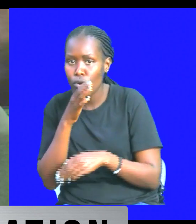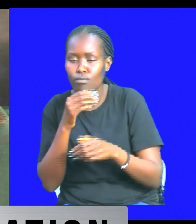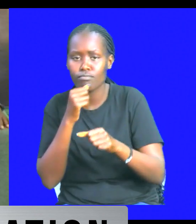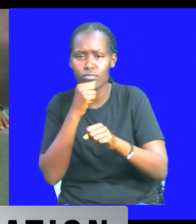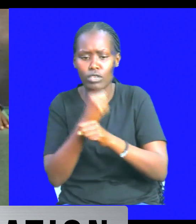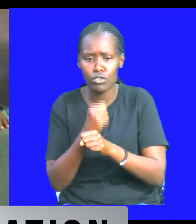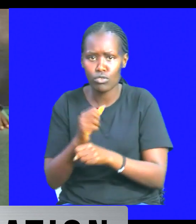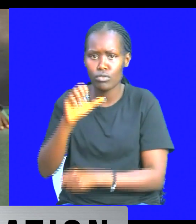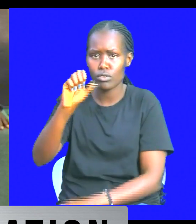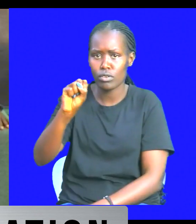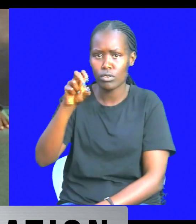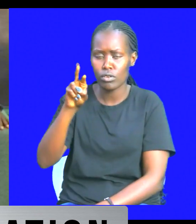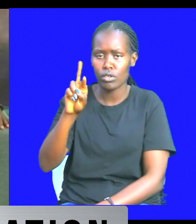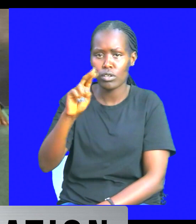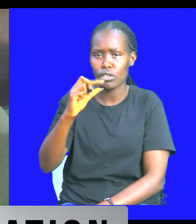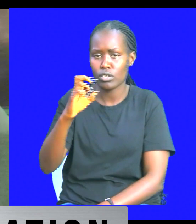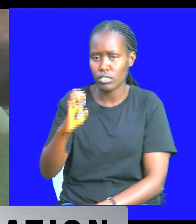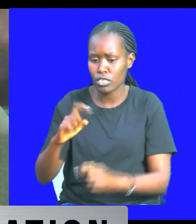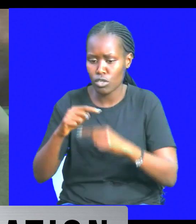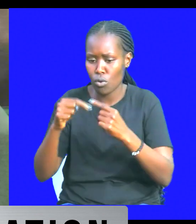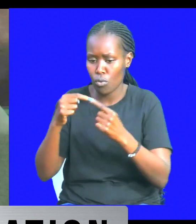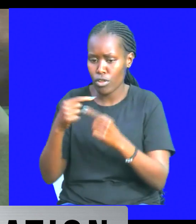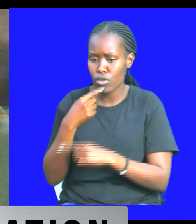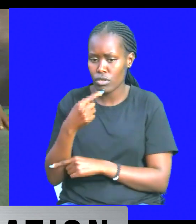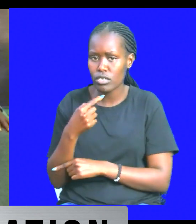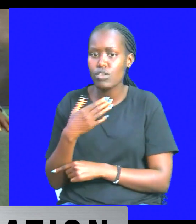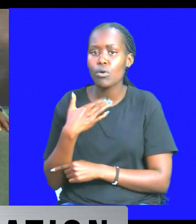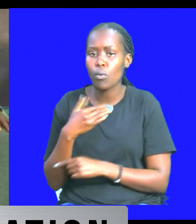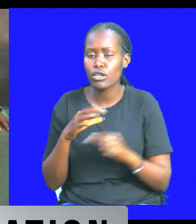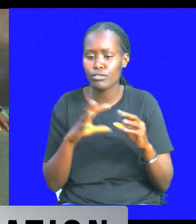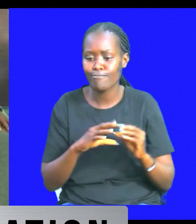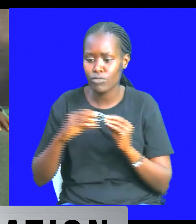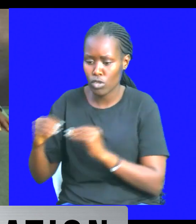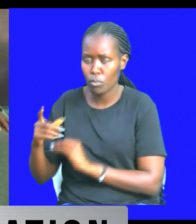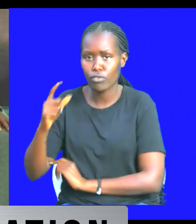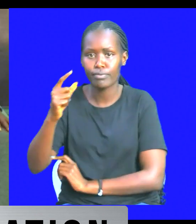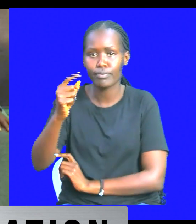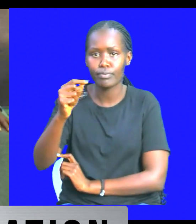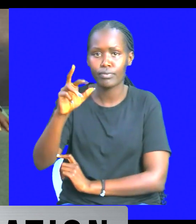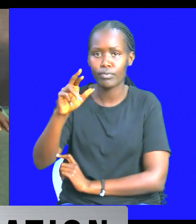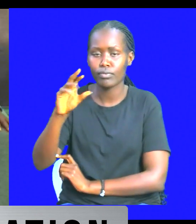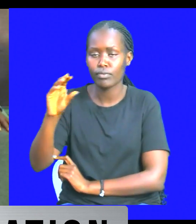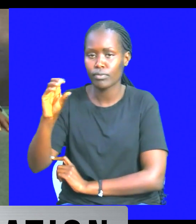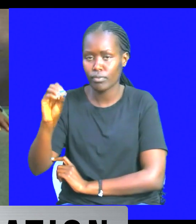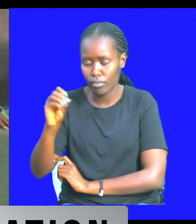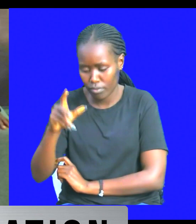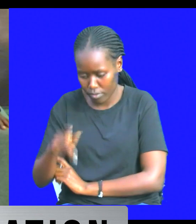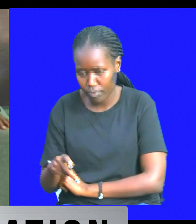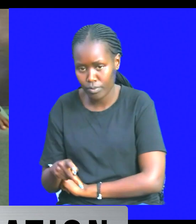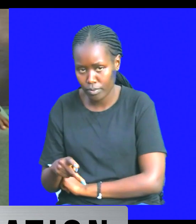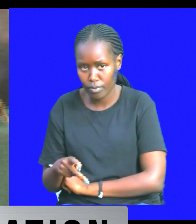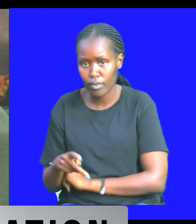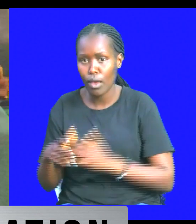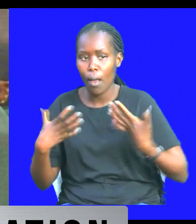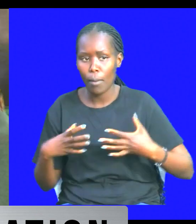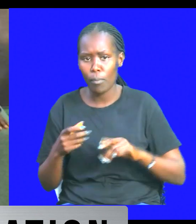You know, a surge, Jonah, is when you say that I want to remove troops. Yes. People who saw what's happening in Afghanistan, or even people withdrawing from